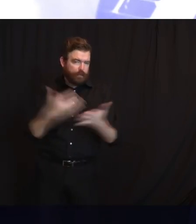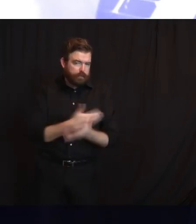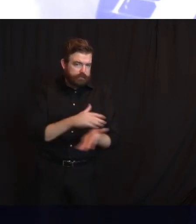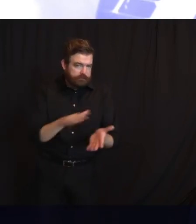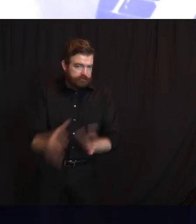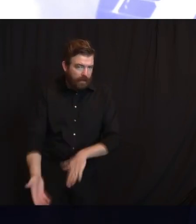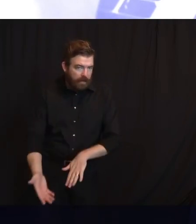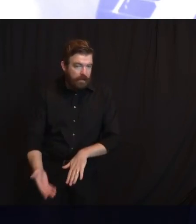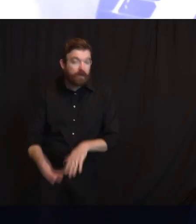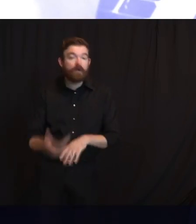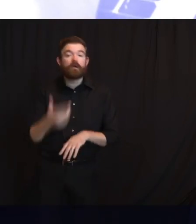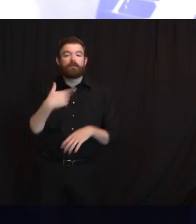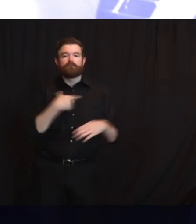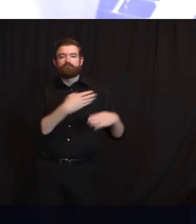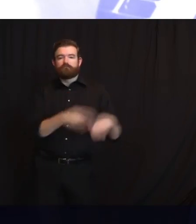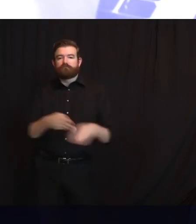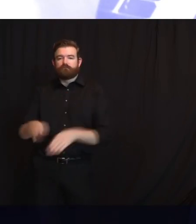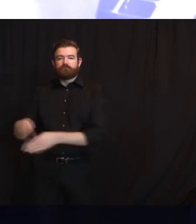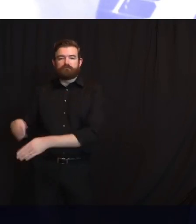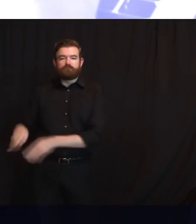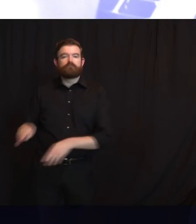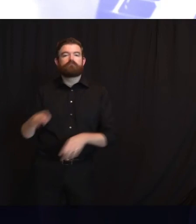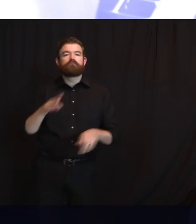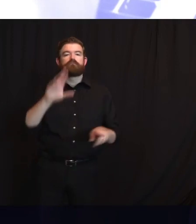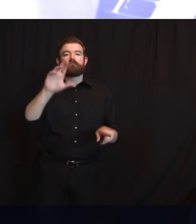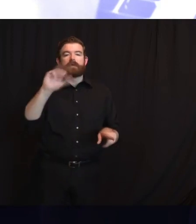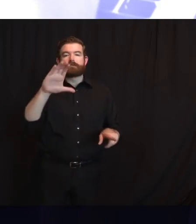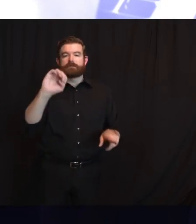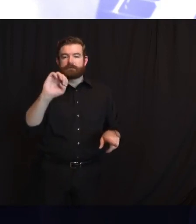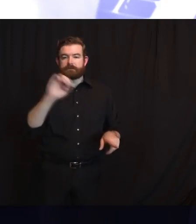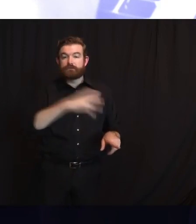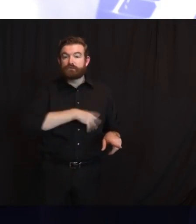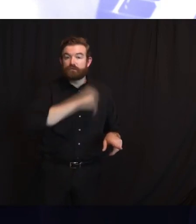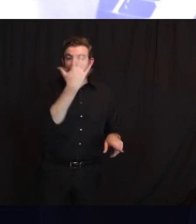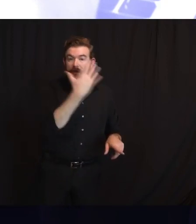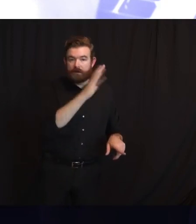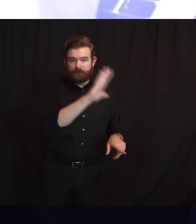by race and ethnicity is as follows: white